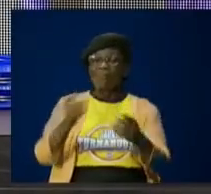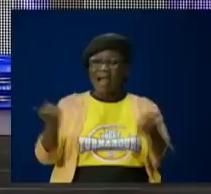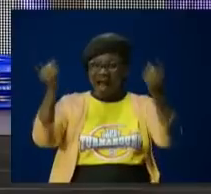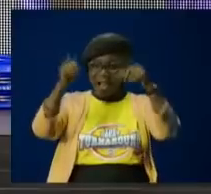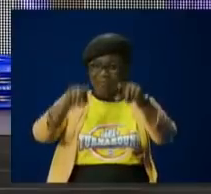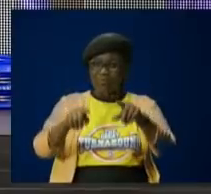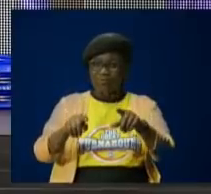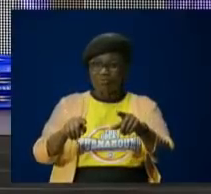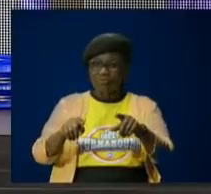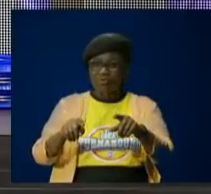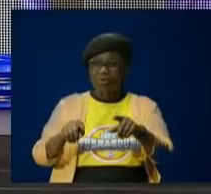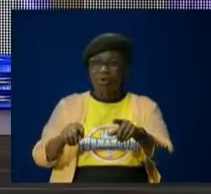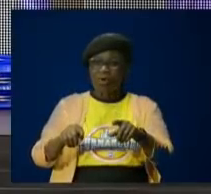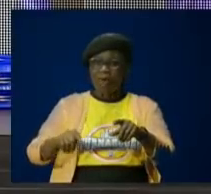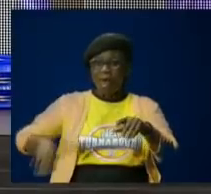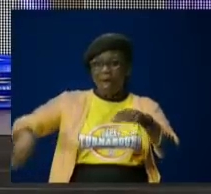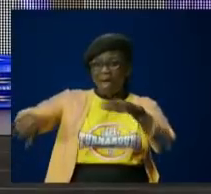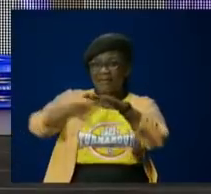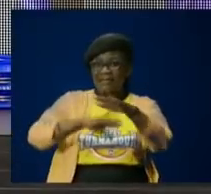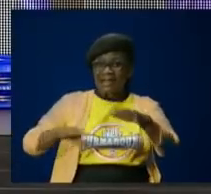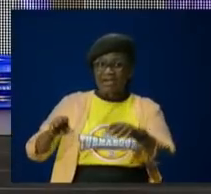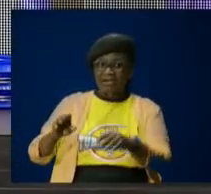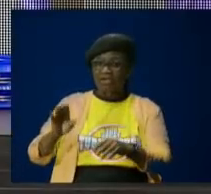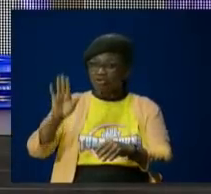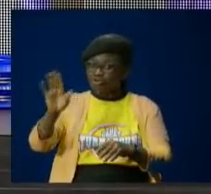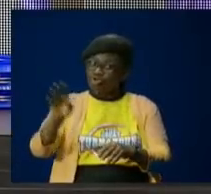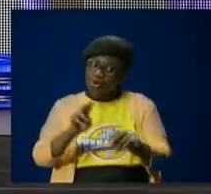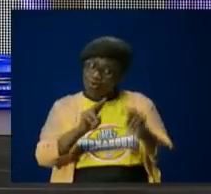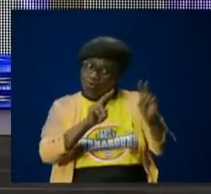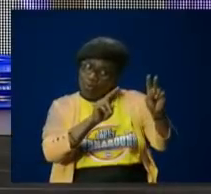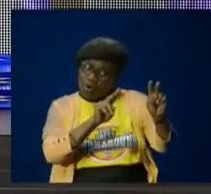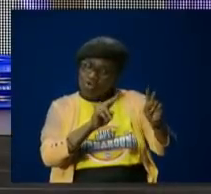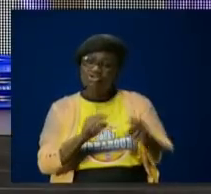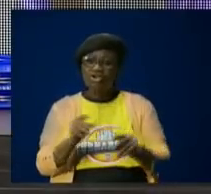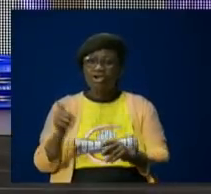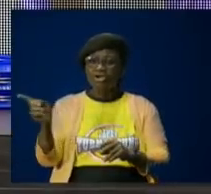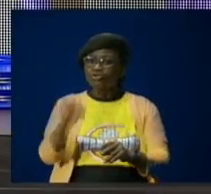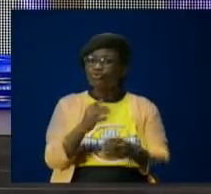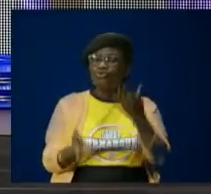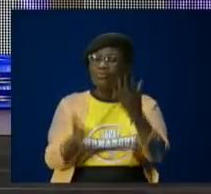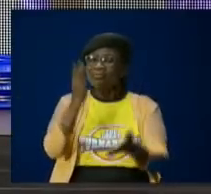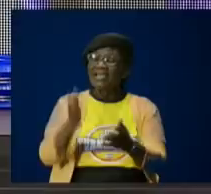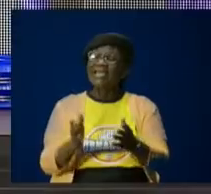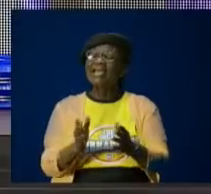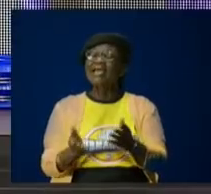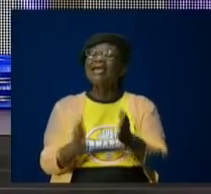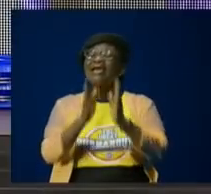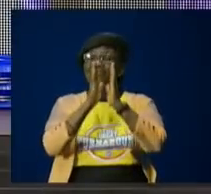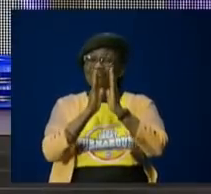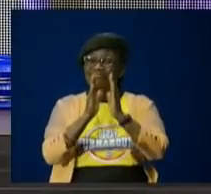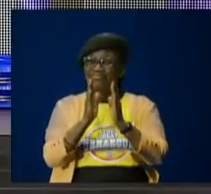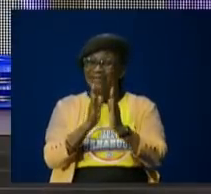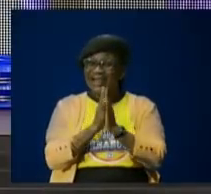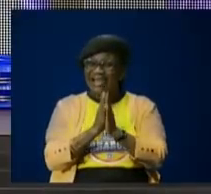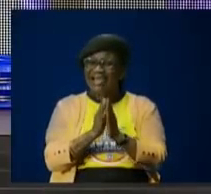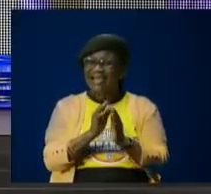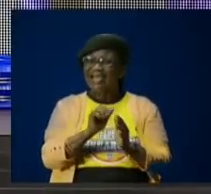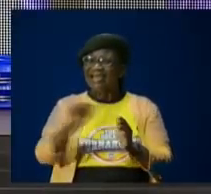under your watch, you might pray a prayer the kind you have never prayed before.